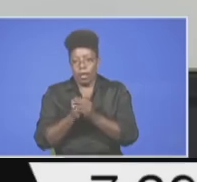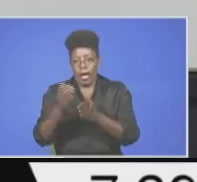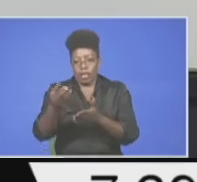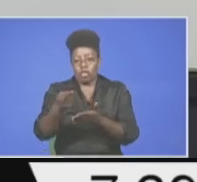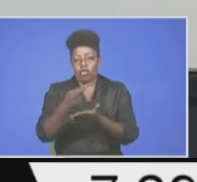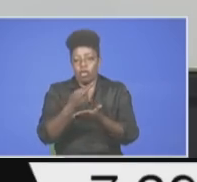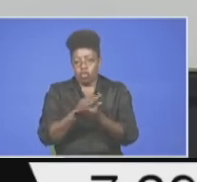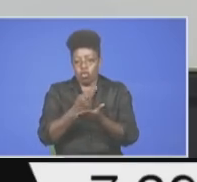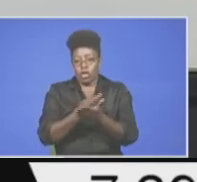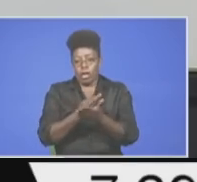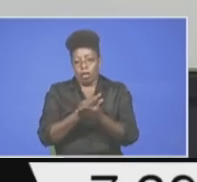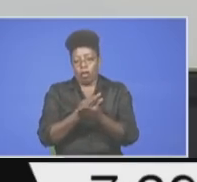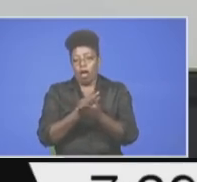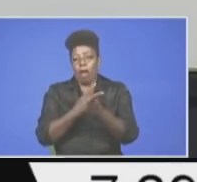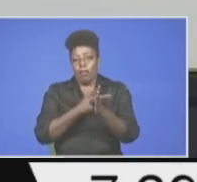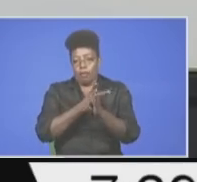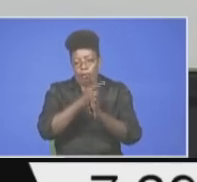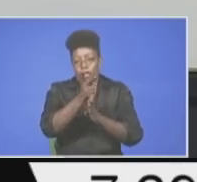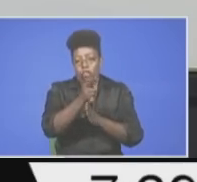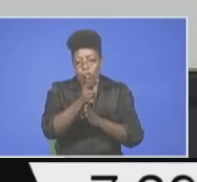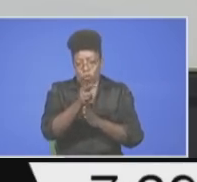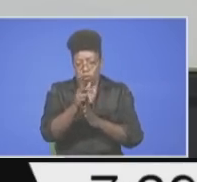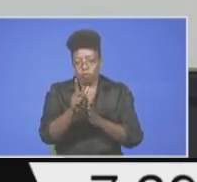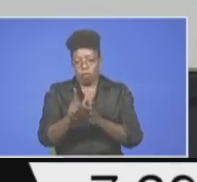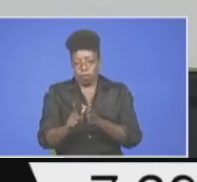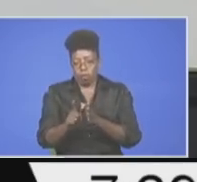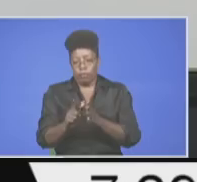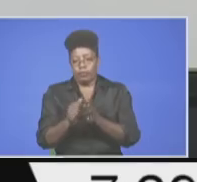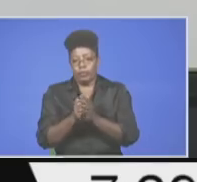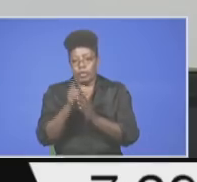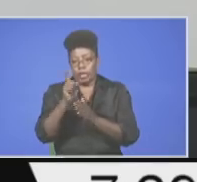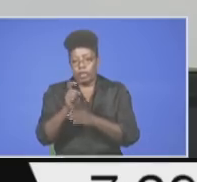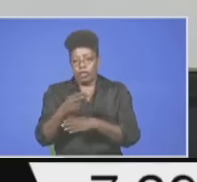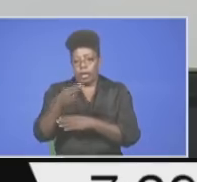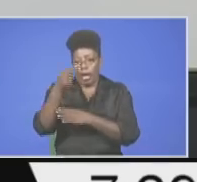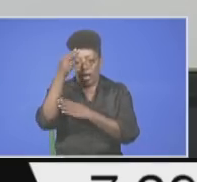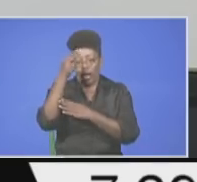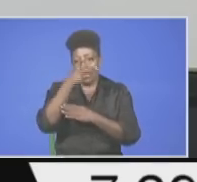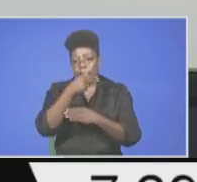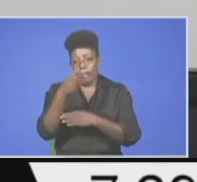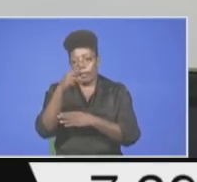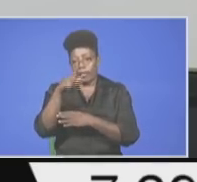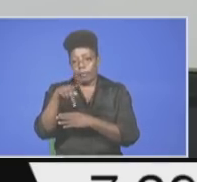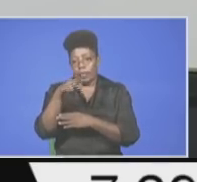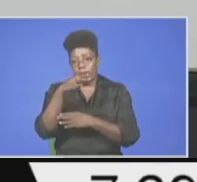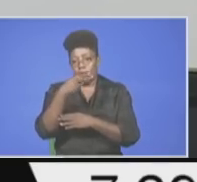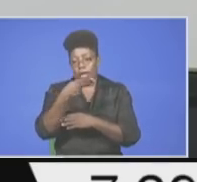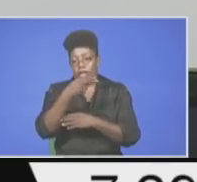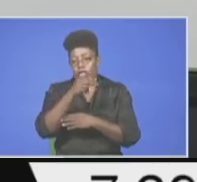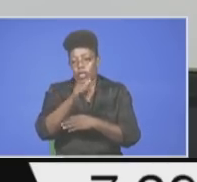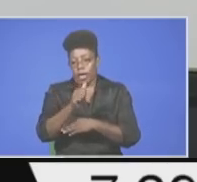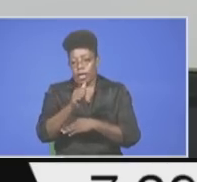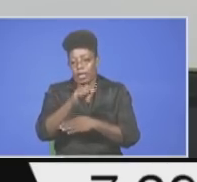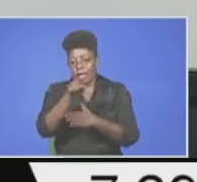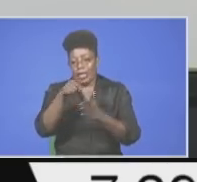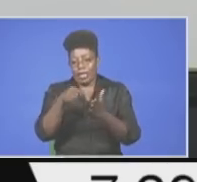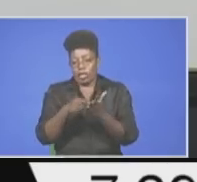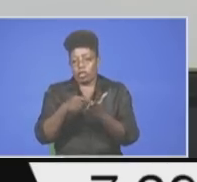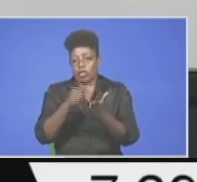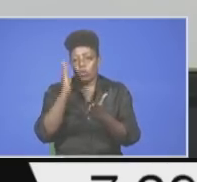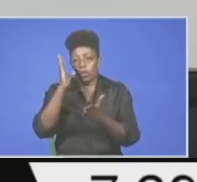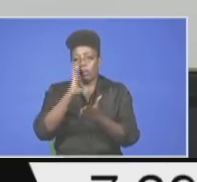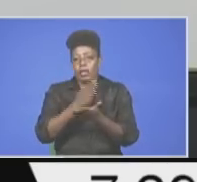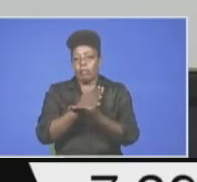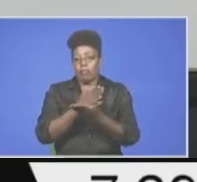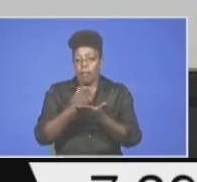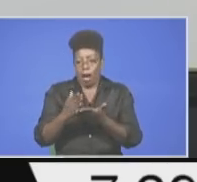professionals are front and center at the highest level of the PHA. In fact, this will become part